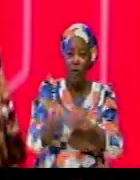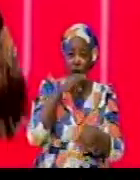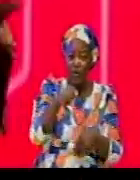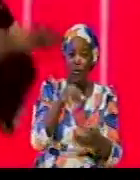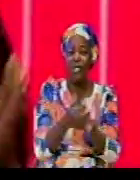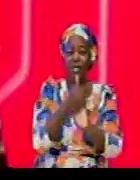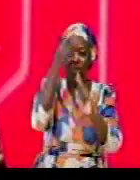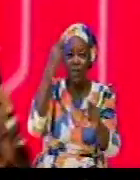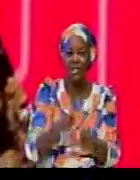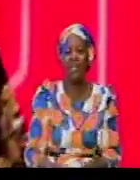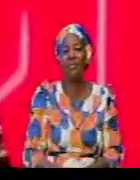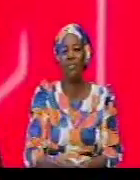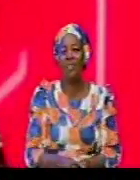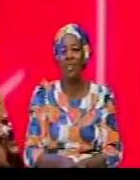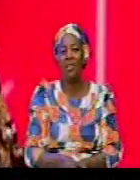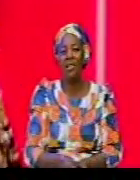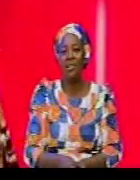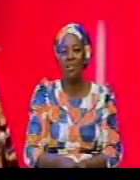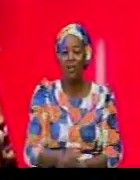I can't hear your amen.